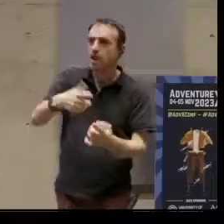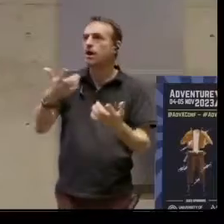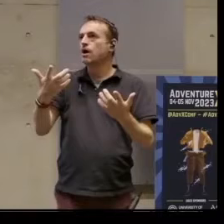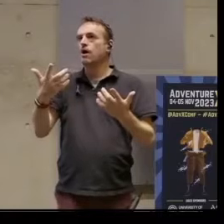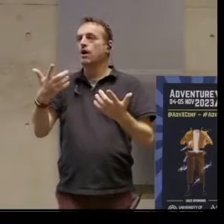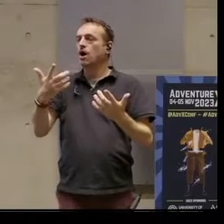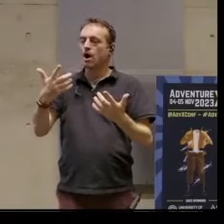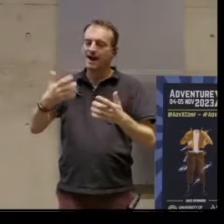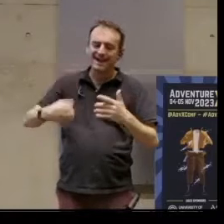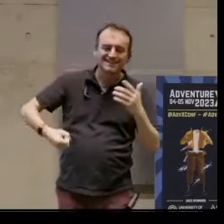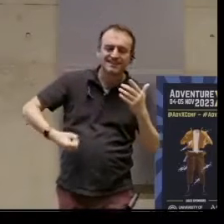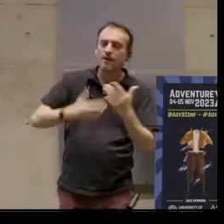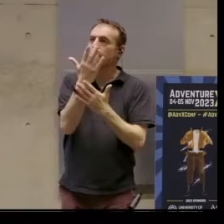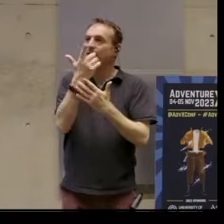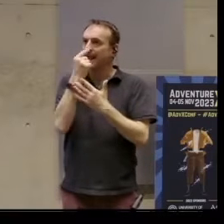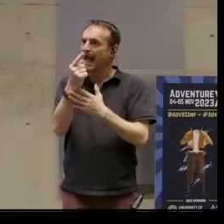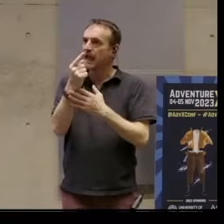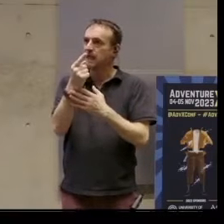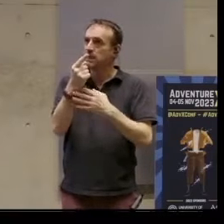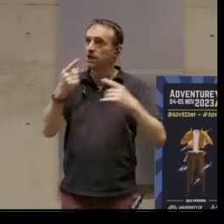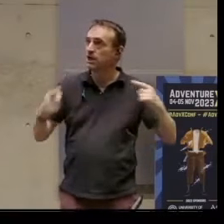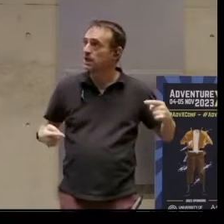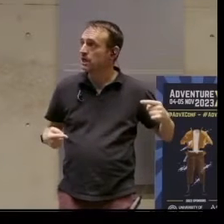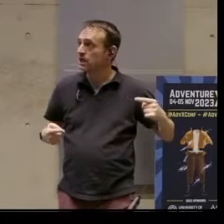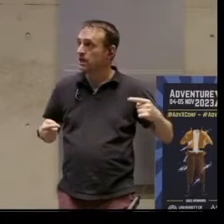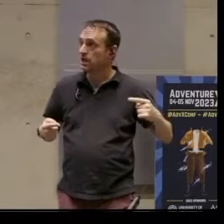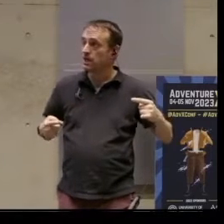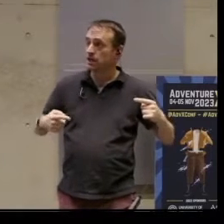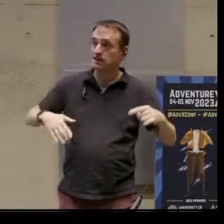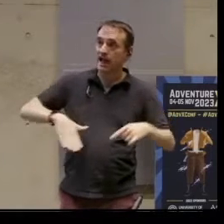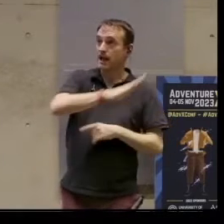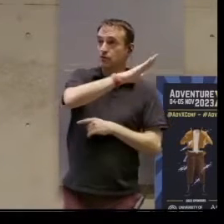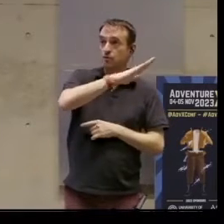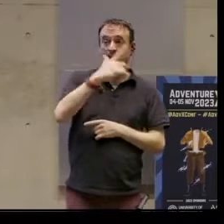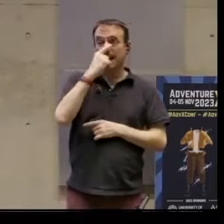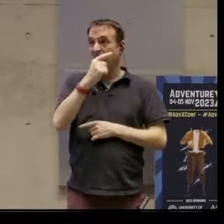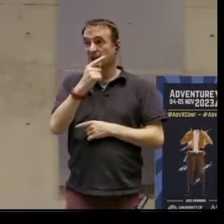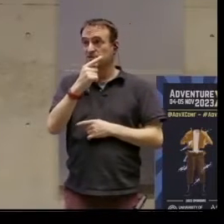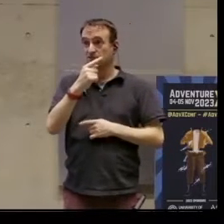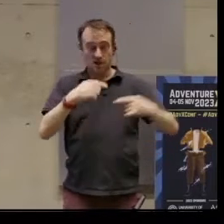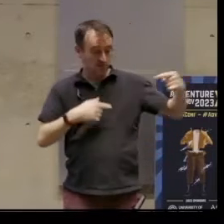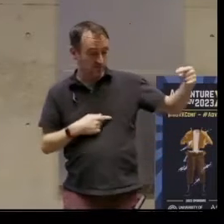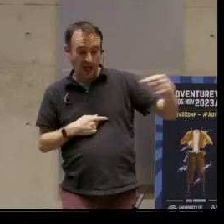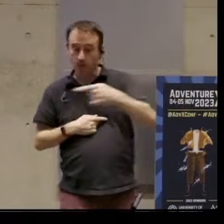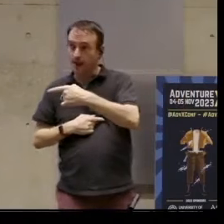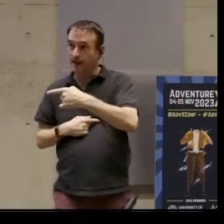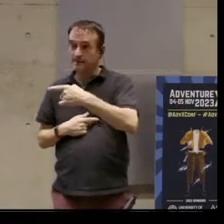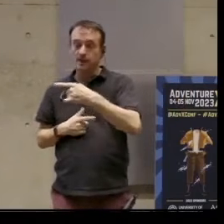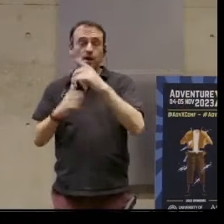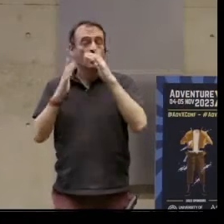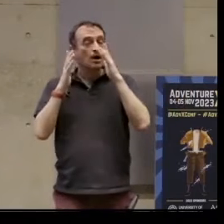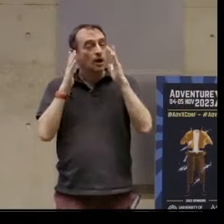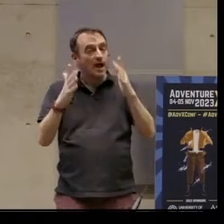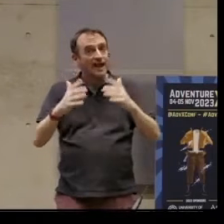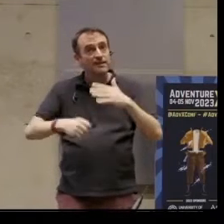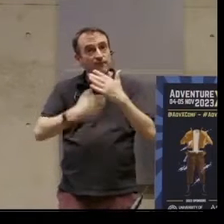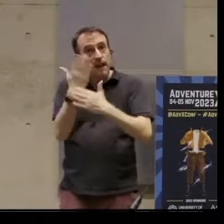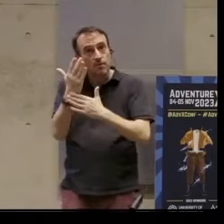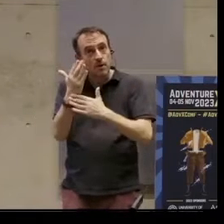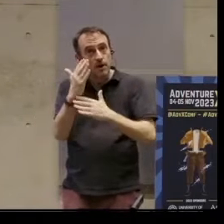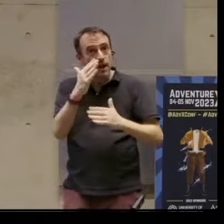be joy. You can develop joy. You can develop heartbreak. It can go sideways. It does not have to